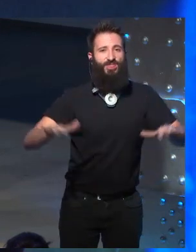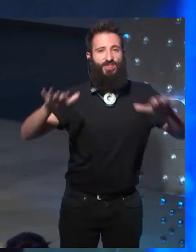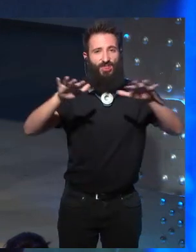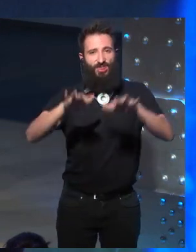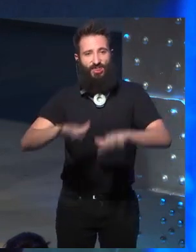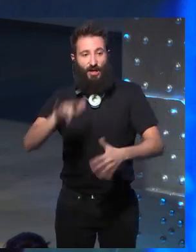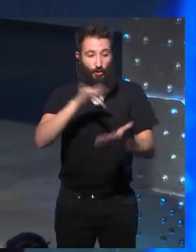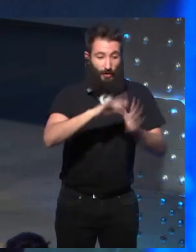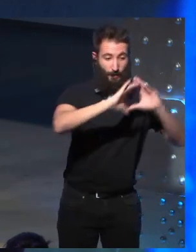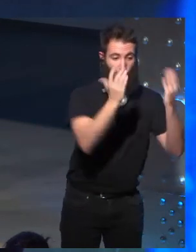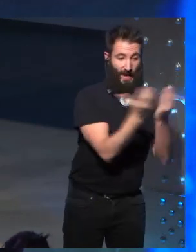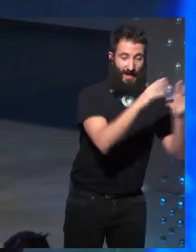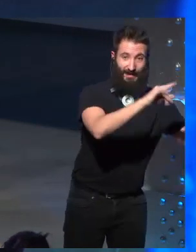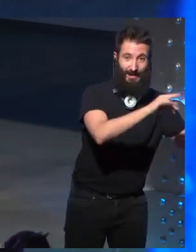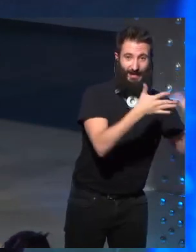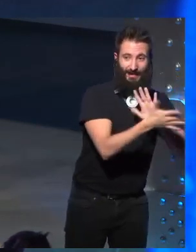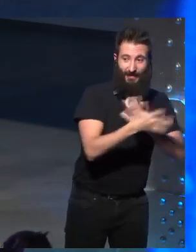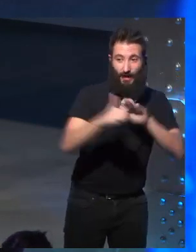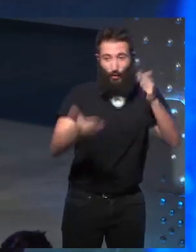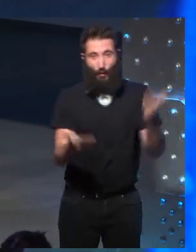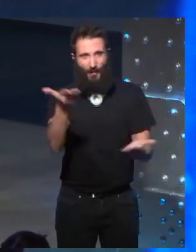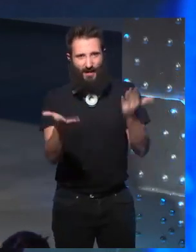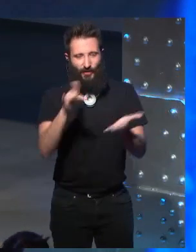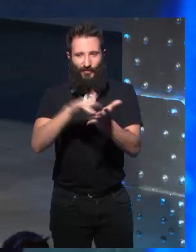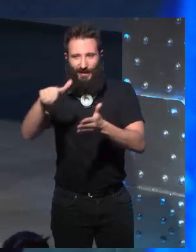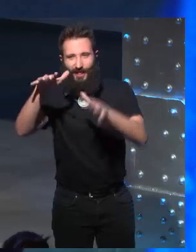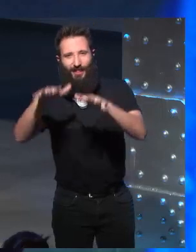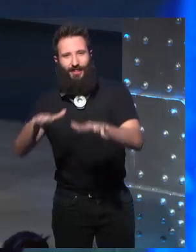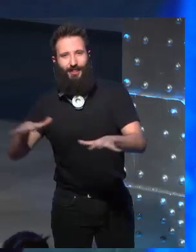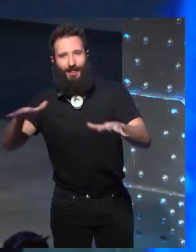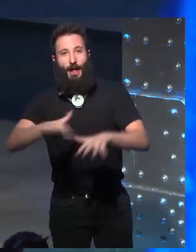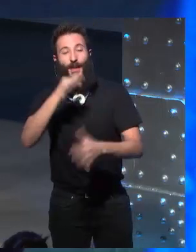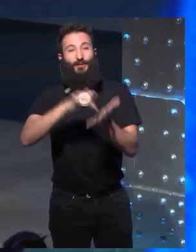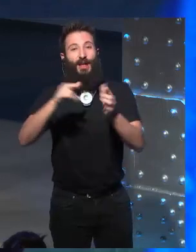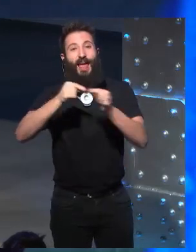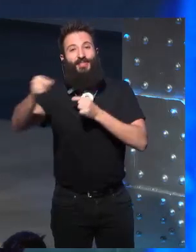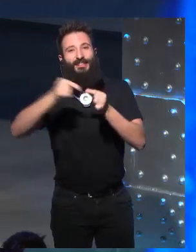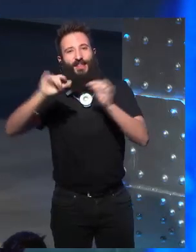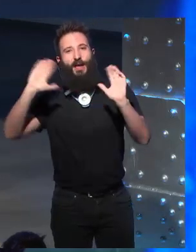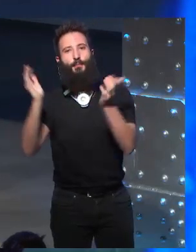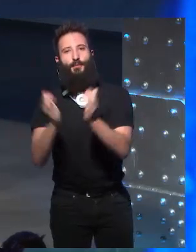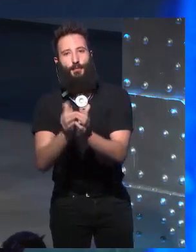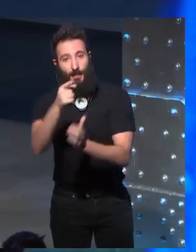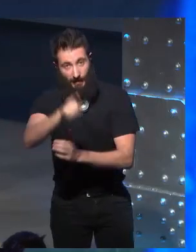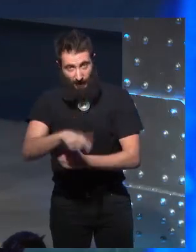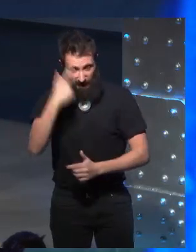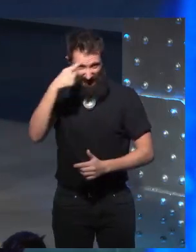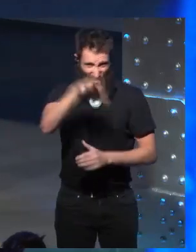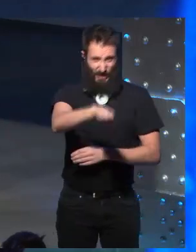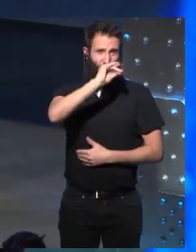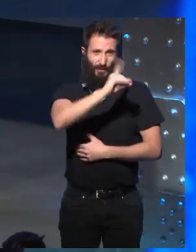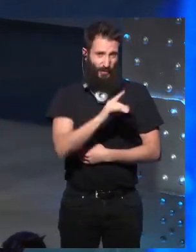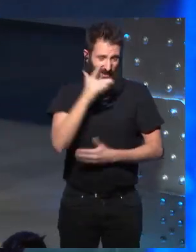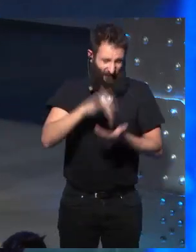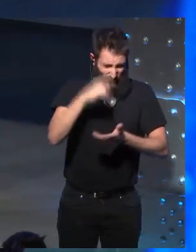that, and the distances would shrink as well. If you don't understand what I'm saying right now, that's normal. The distances when you go